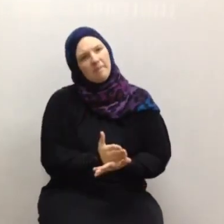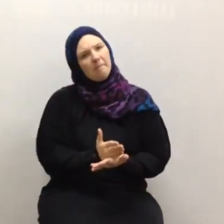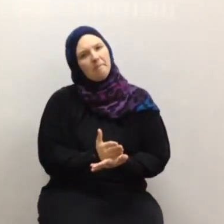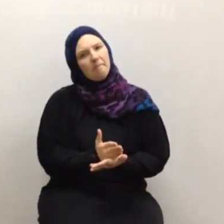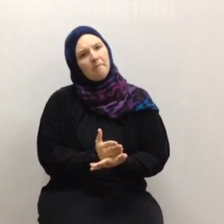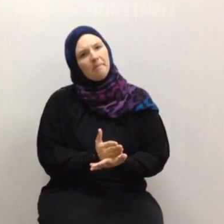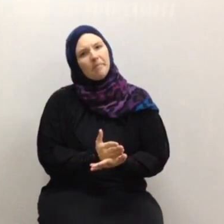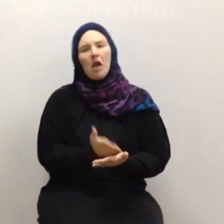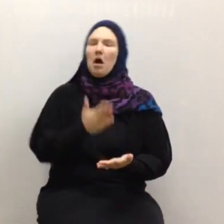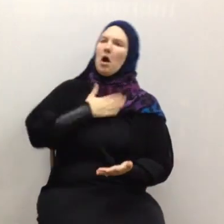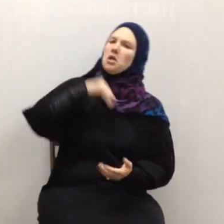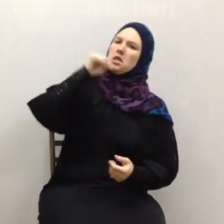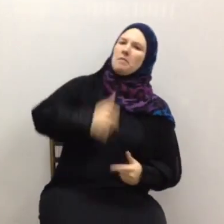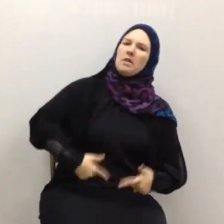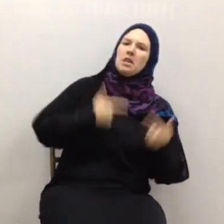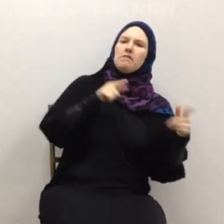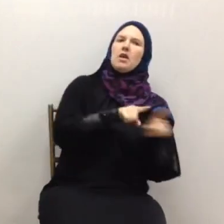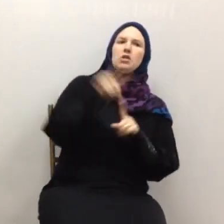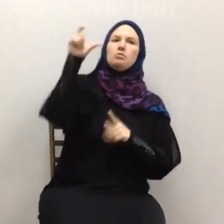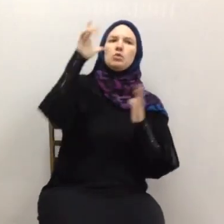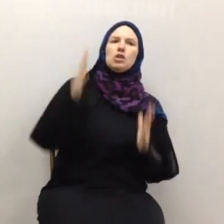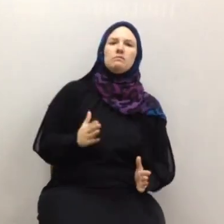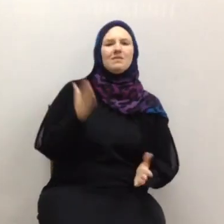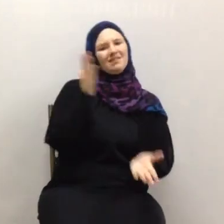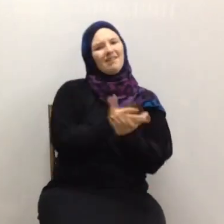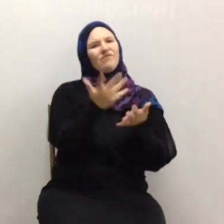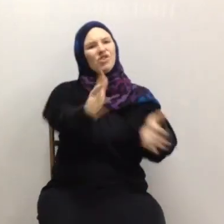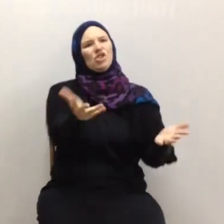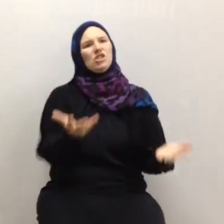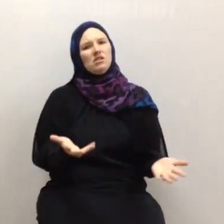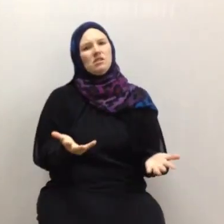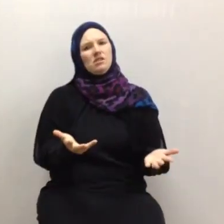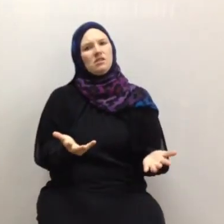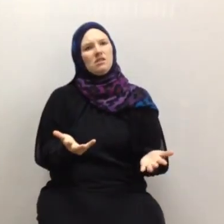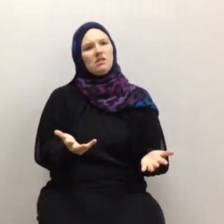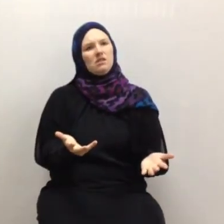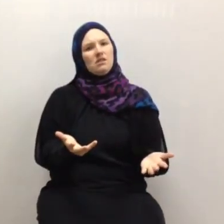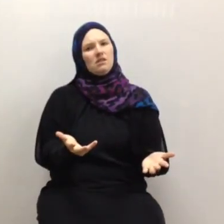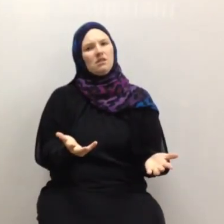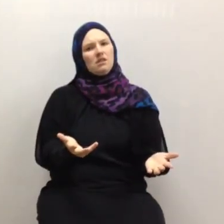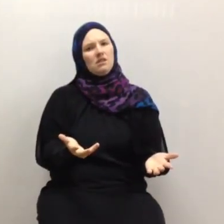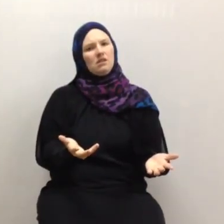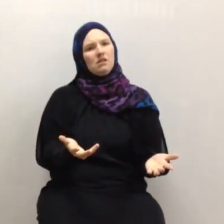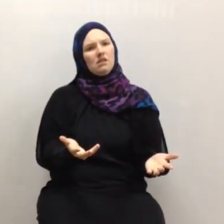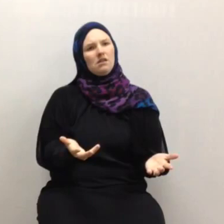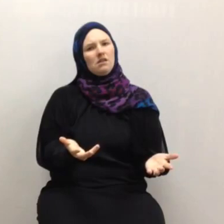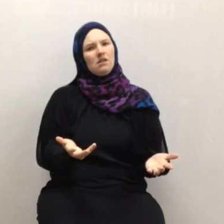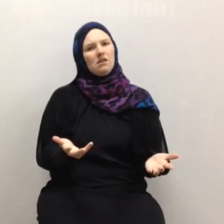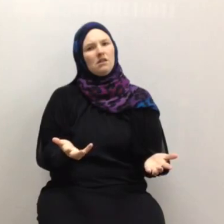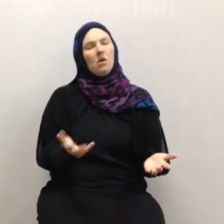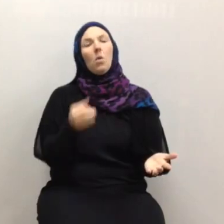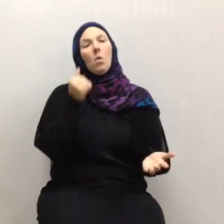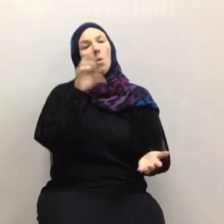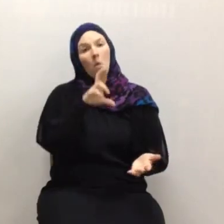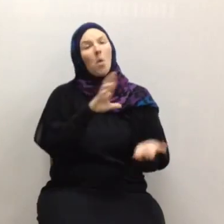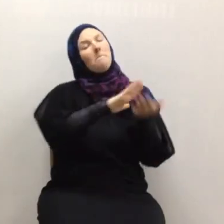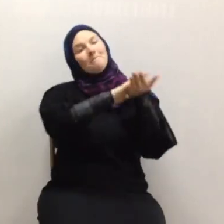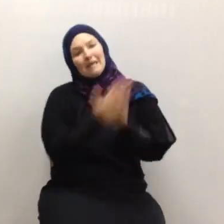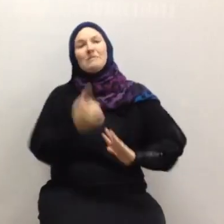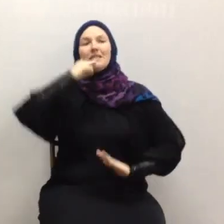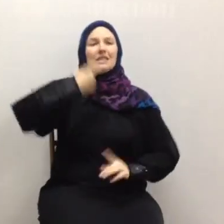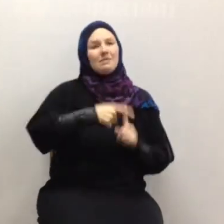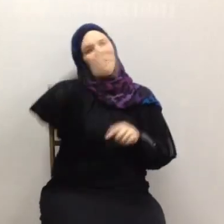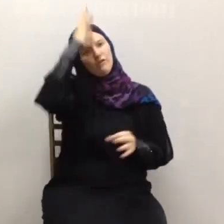we leave Islam alone, or else be serious about it and take your faith